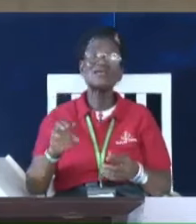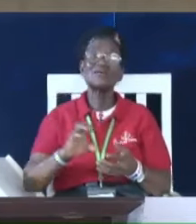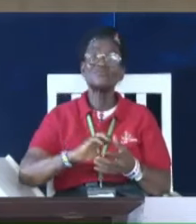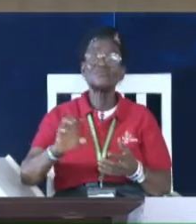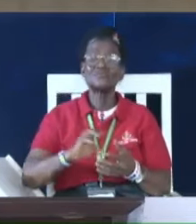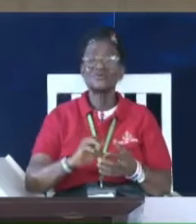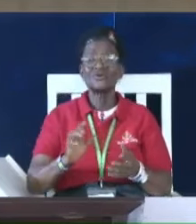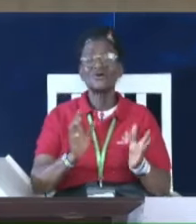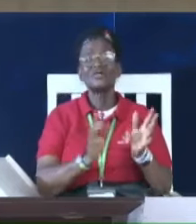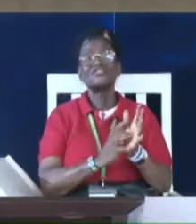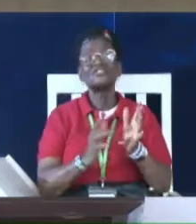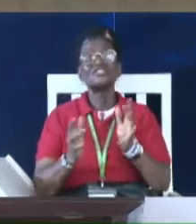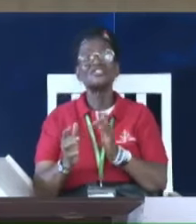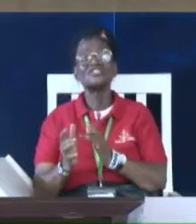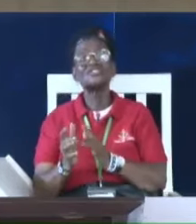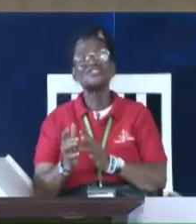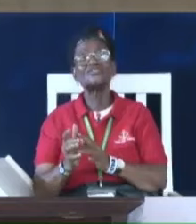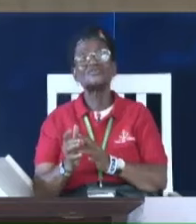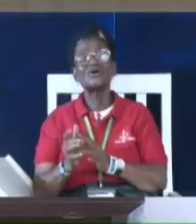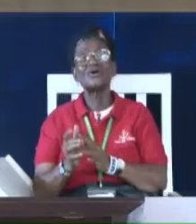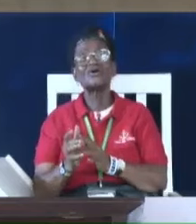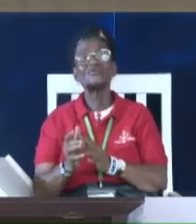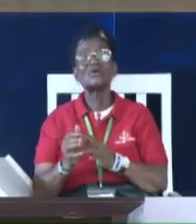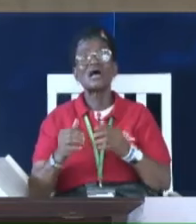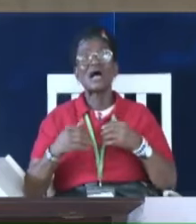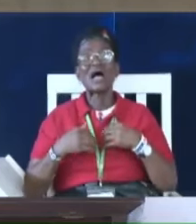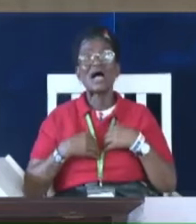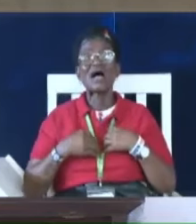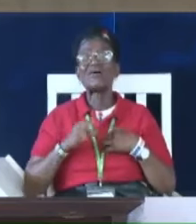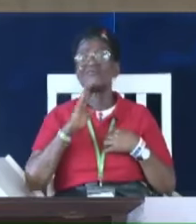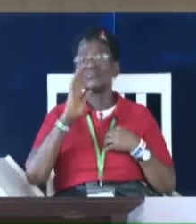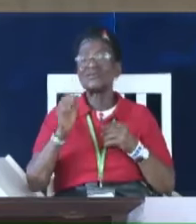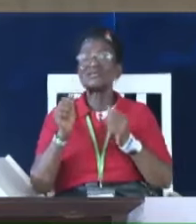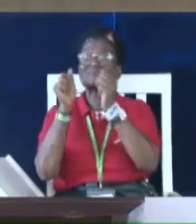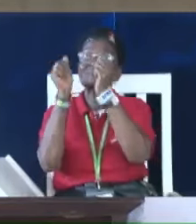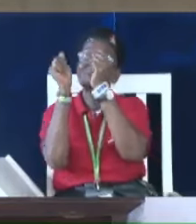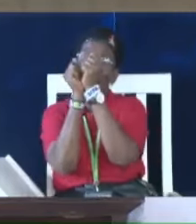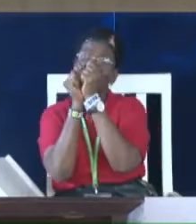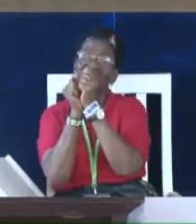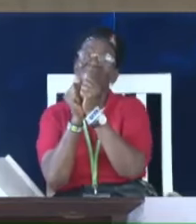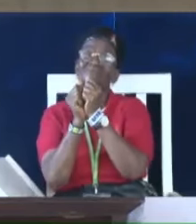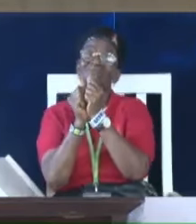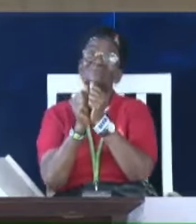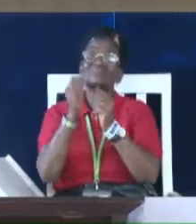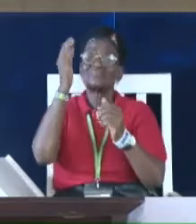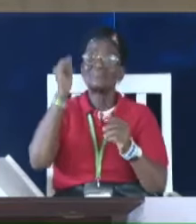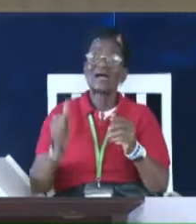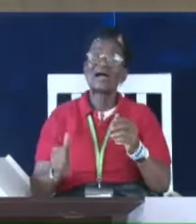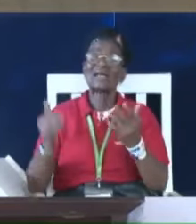Jesus, I am being held captive by darkness.